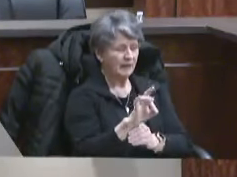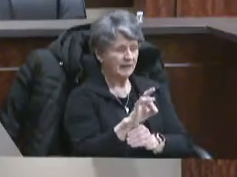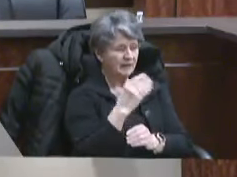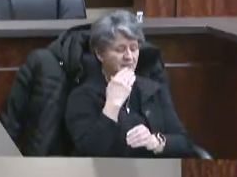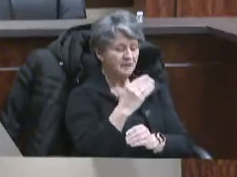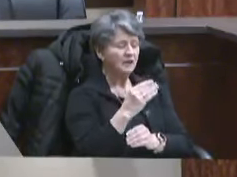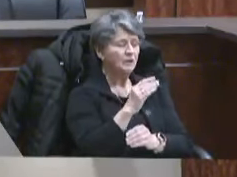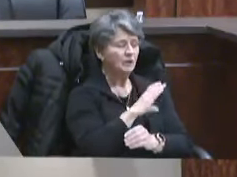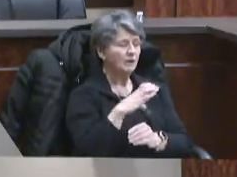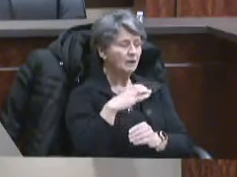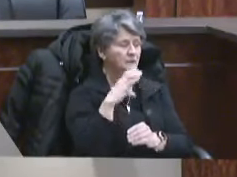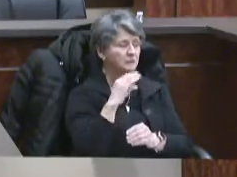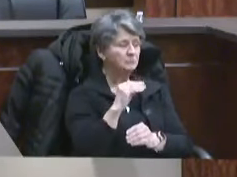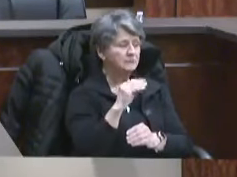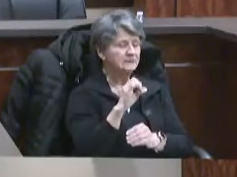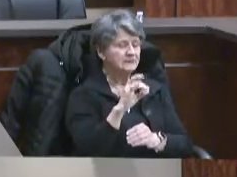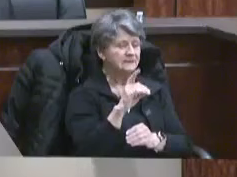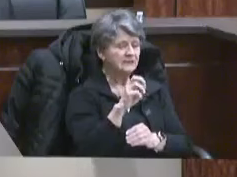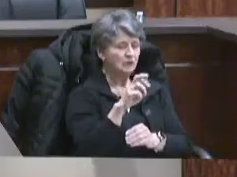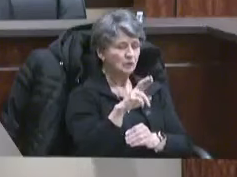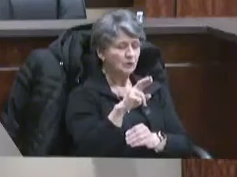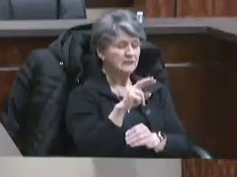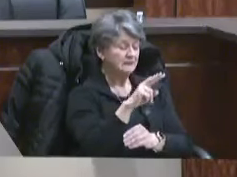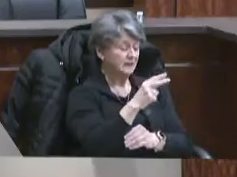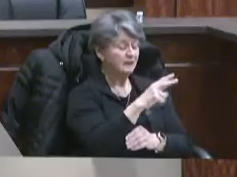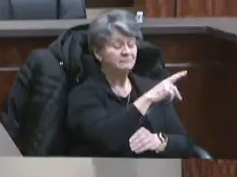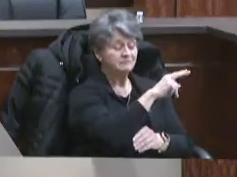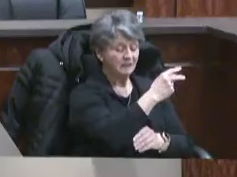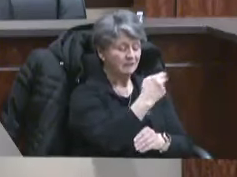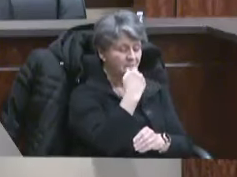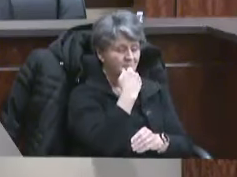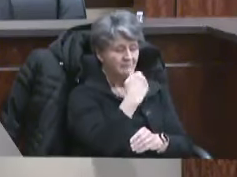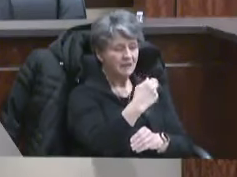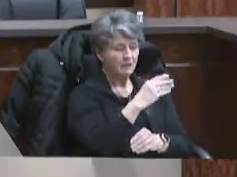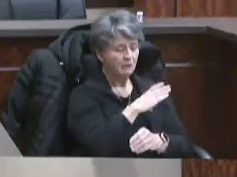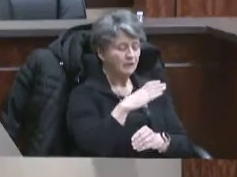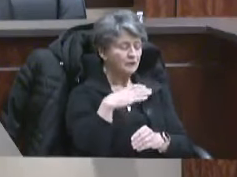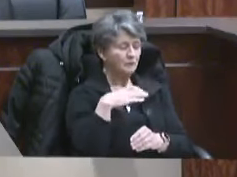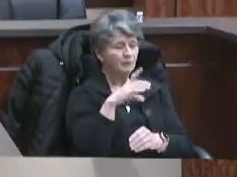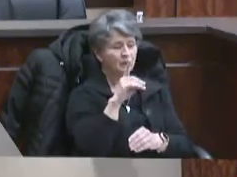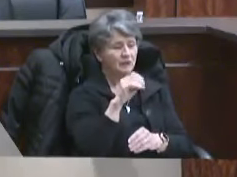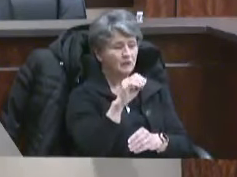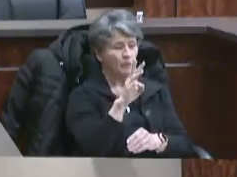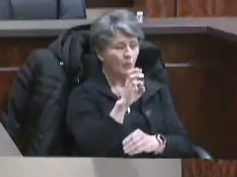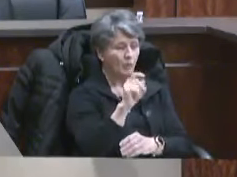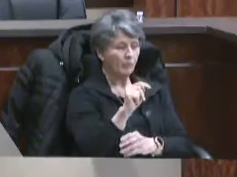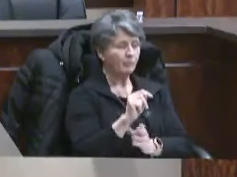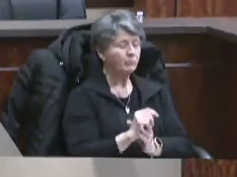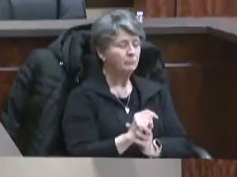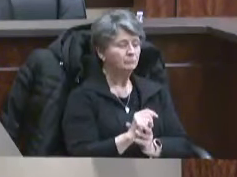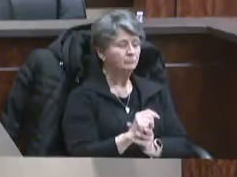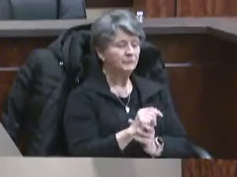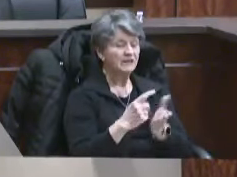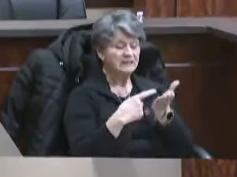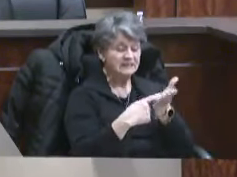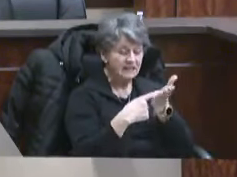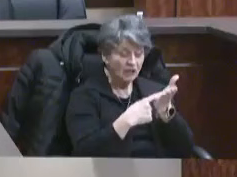Councilman Sydnor. Is there a second? I'll second it. Thank you, Councilman DeWalt. Any